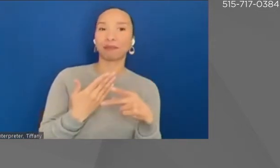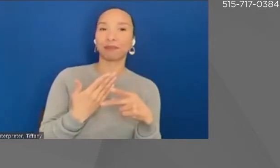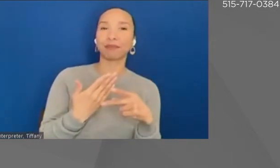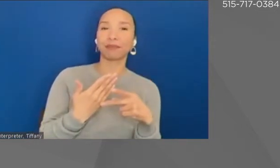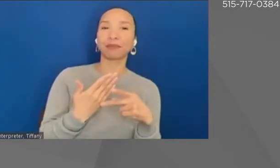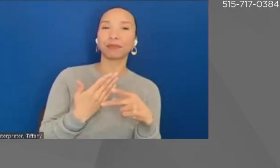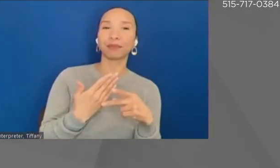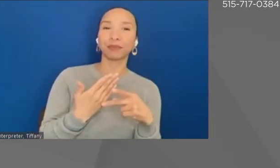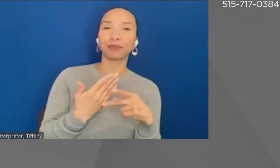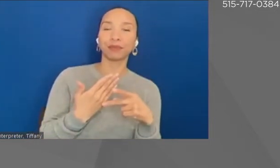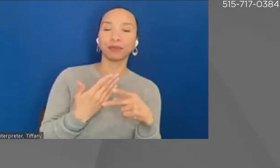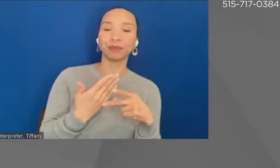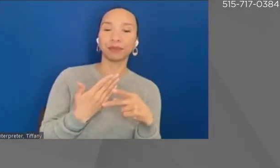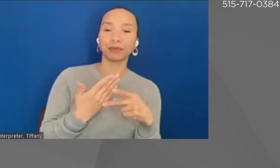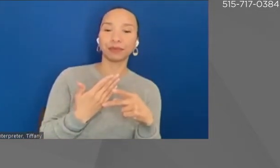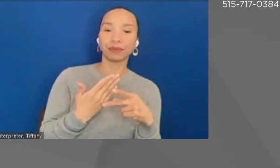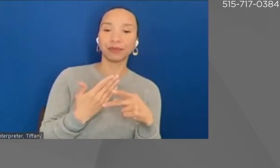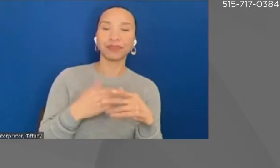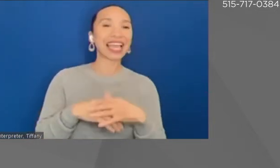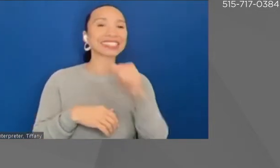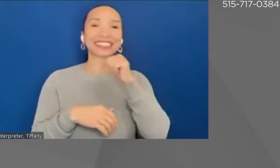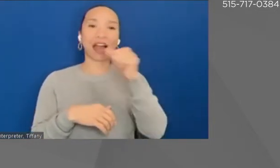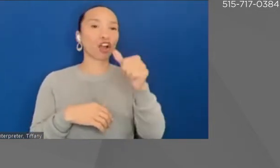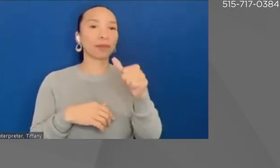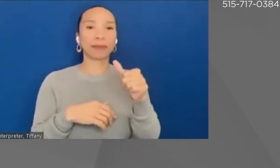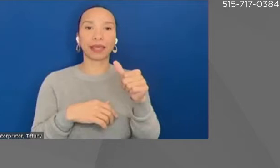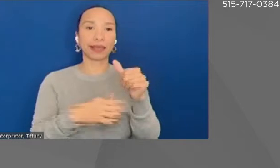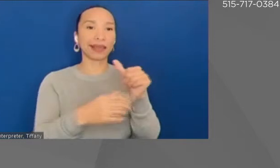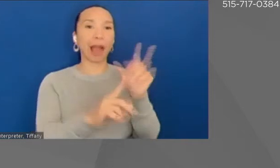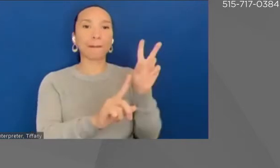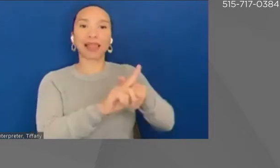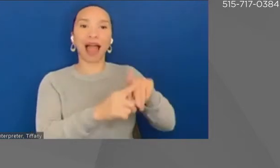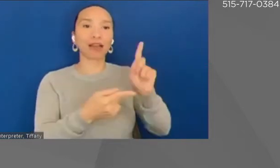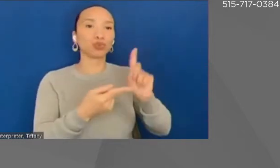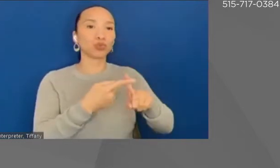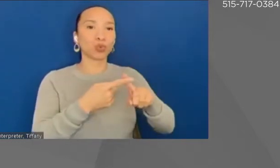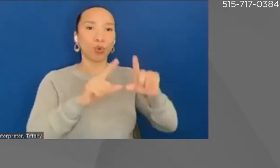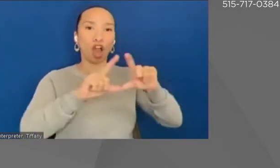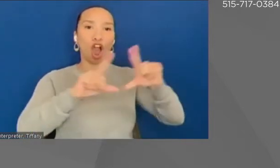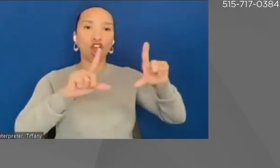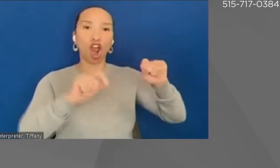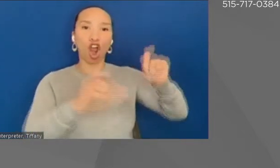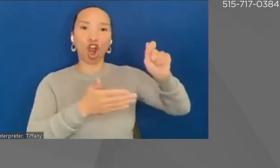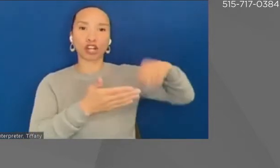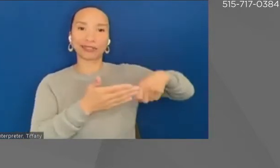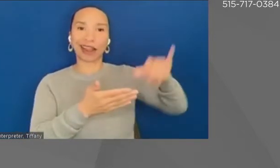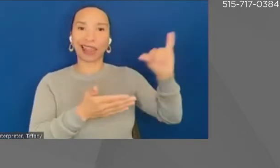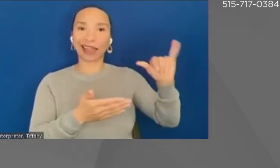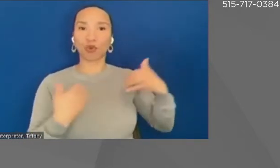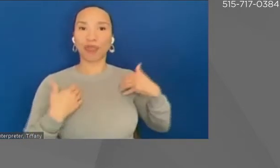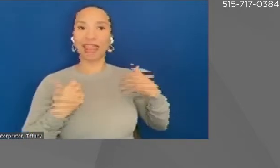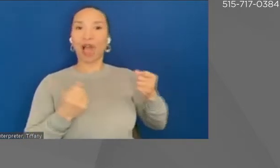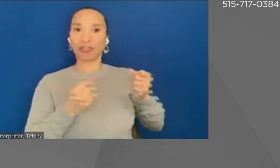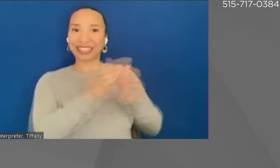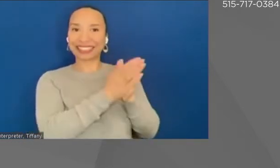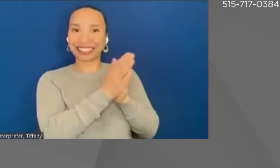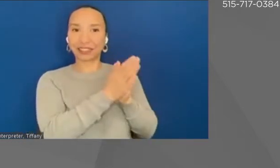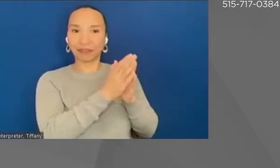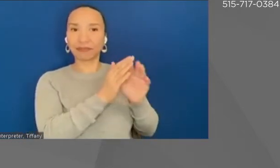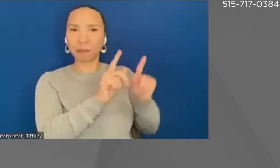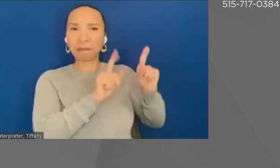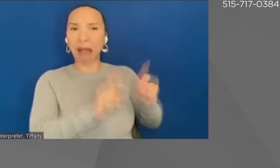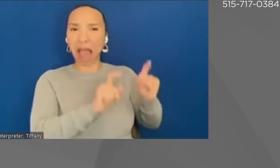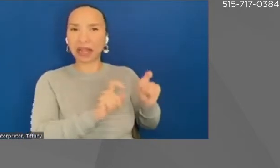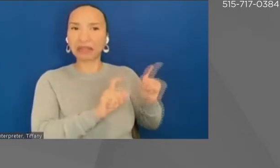was onto a card in the healthy incentive pilot that Lisa was mentioning,